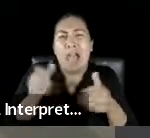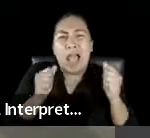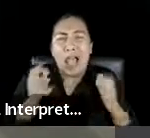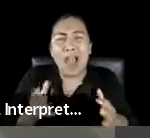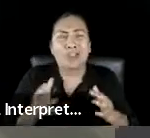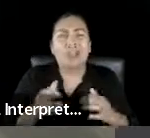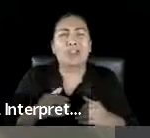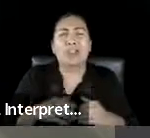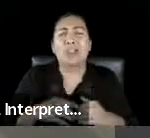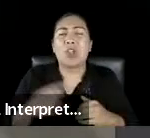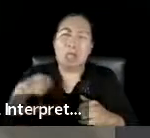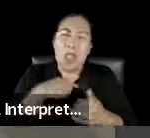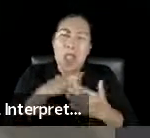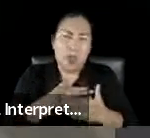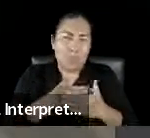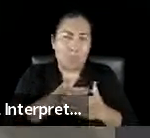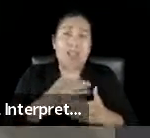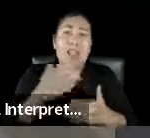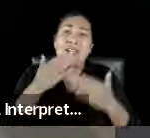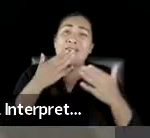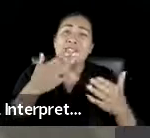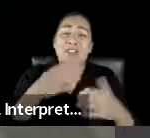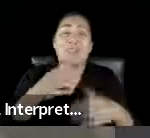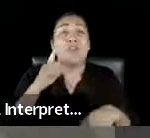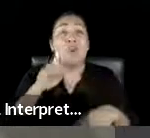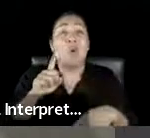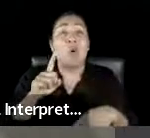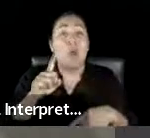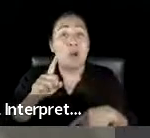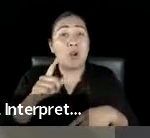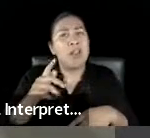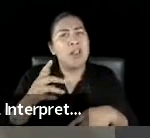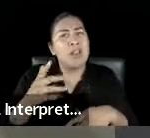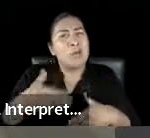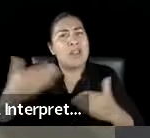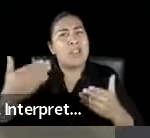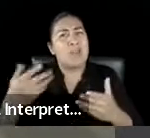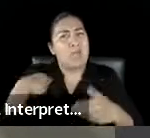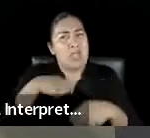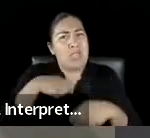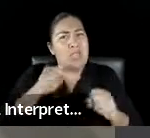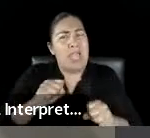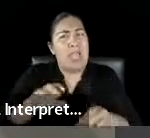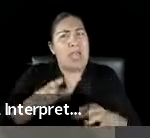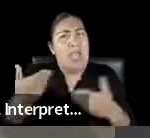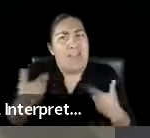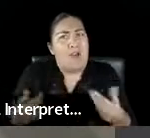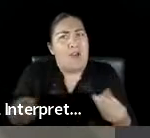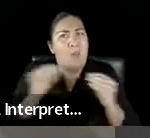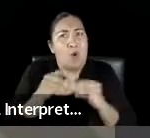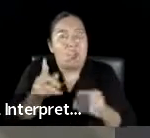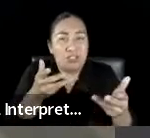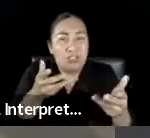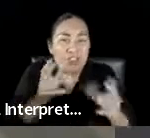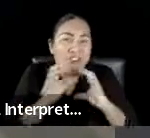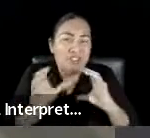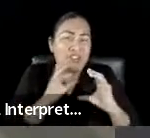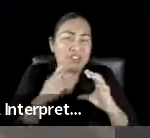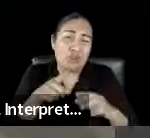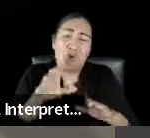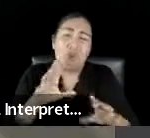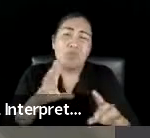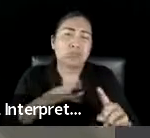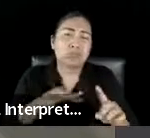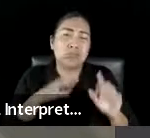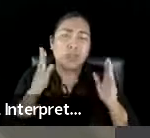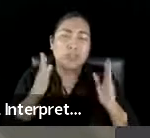much appreciation. Thank you for opening the gap so we can have more of these conversations. And just personally, thank you. You're a wonderful person. I really appreciate you taking your